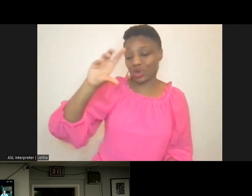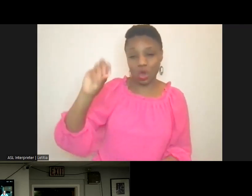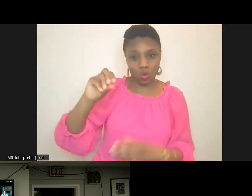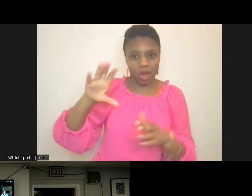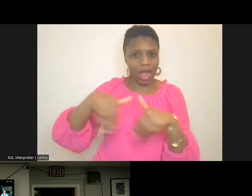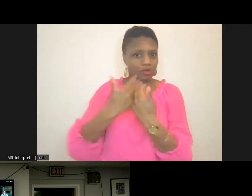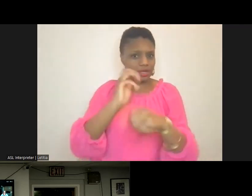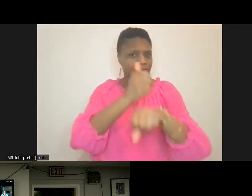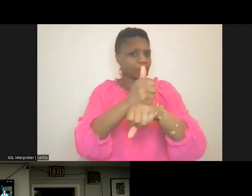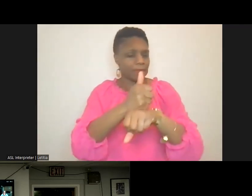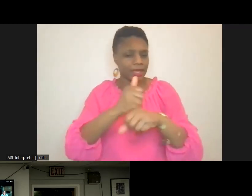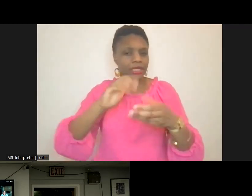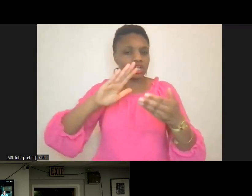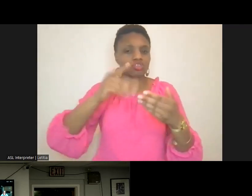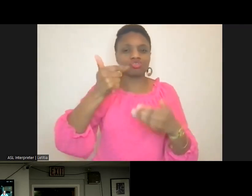solutions?